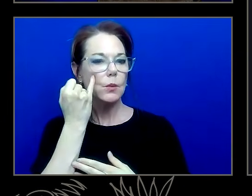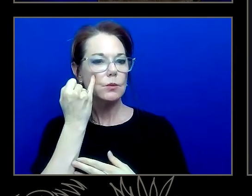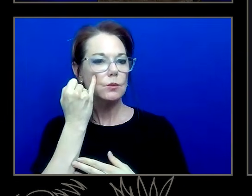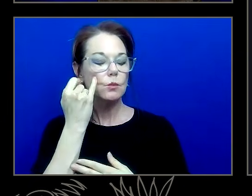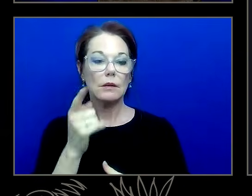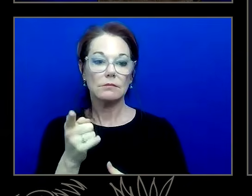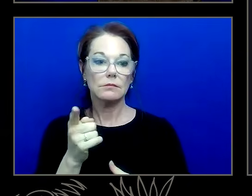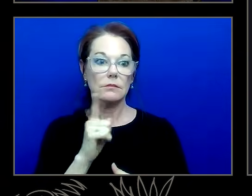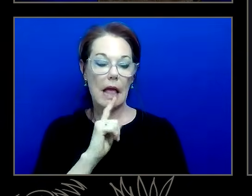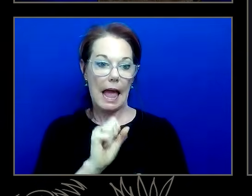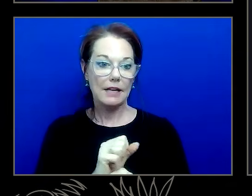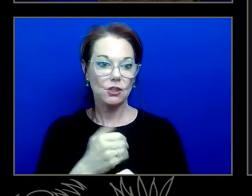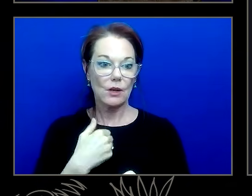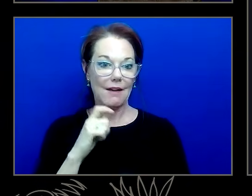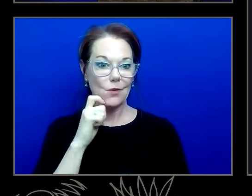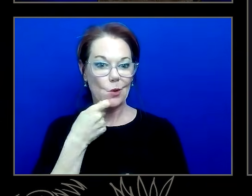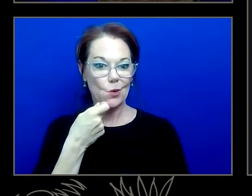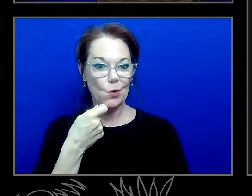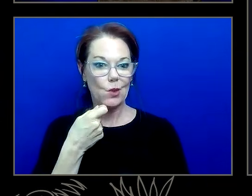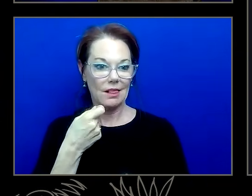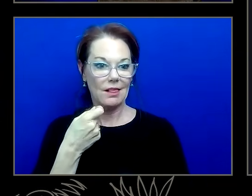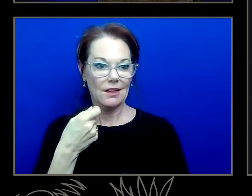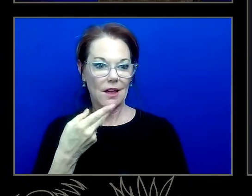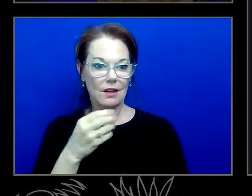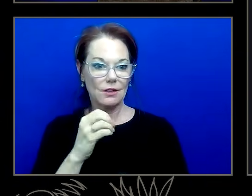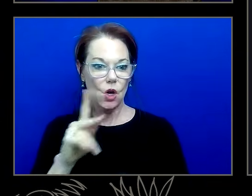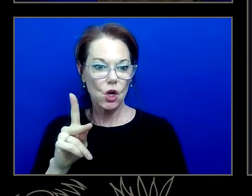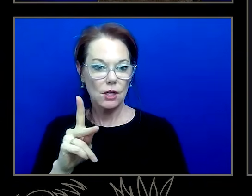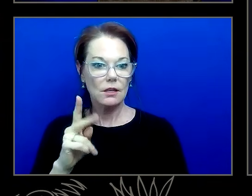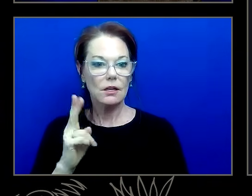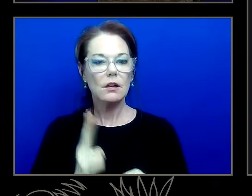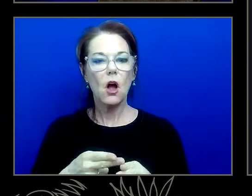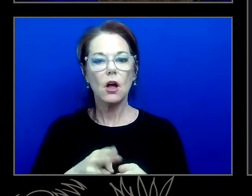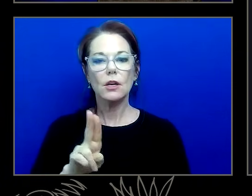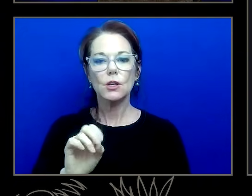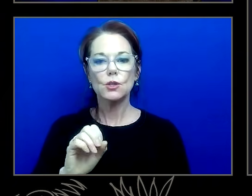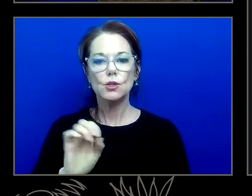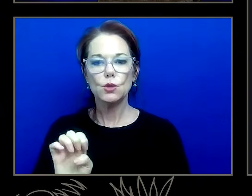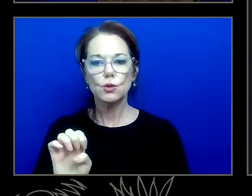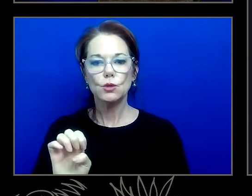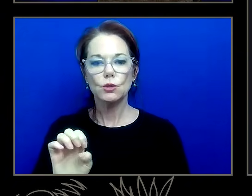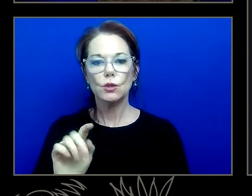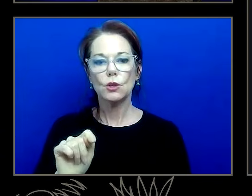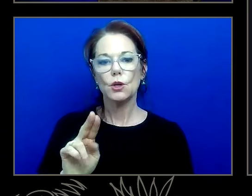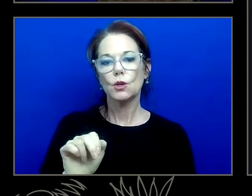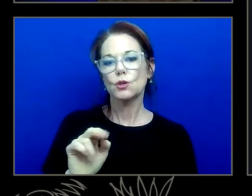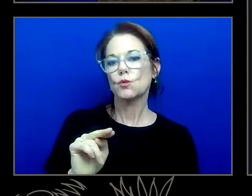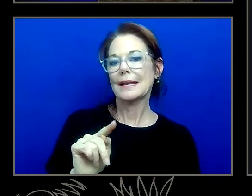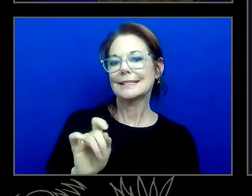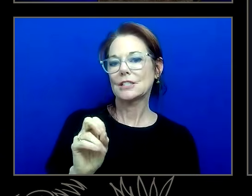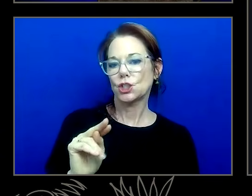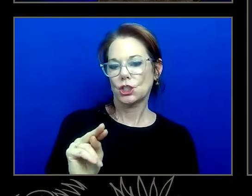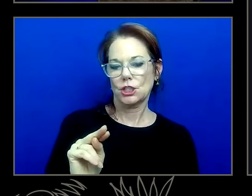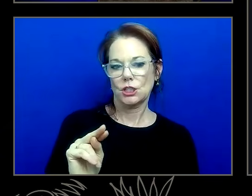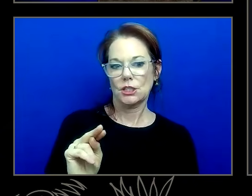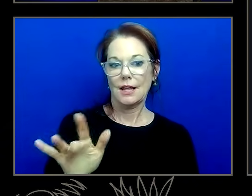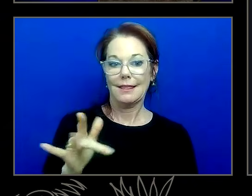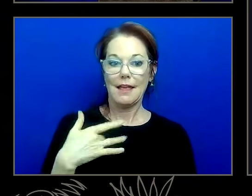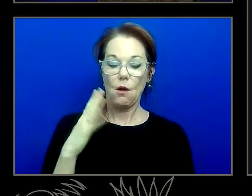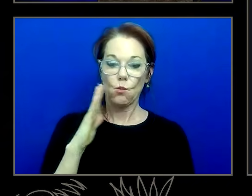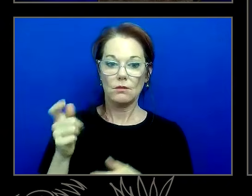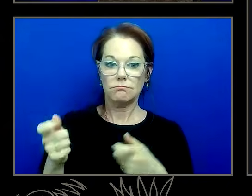there's another really cool hook, which is use transition. And this actually takes care of setting that is